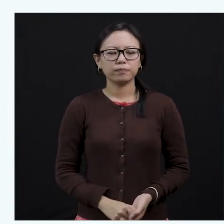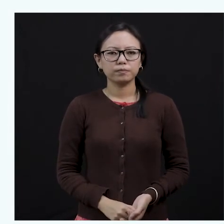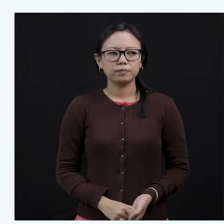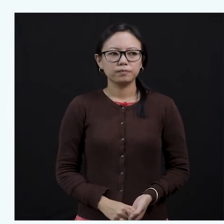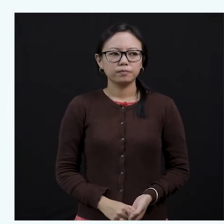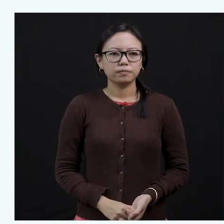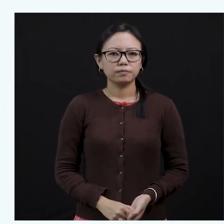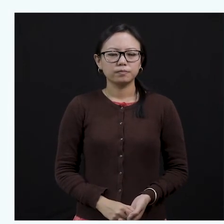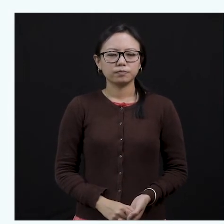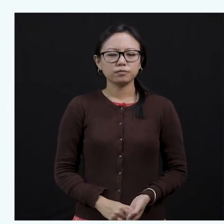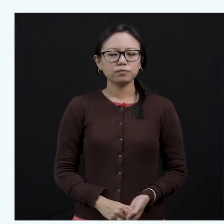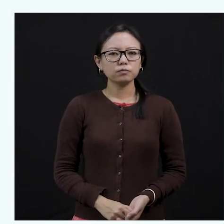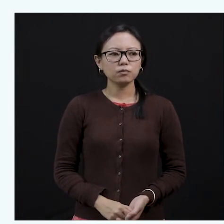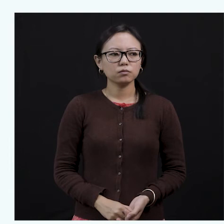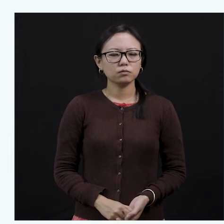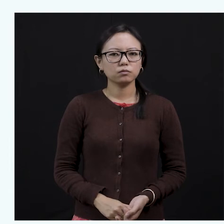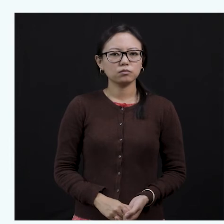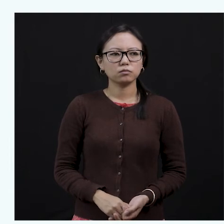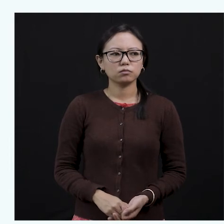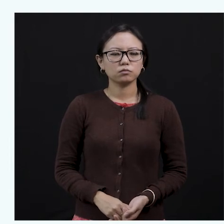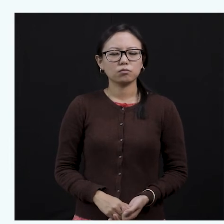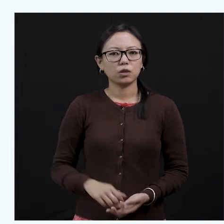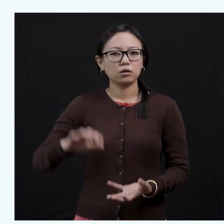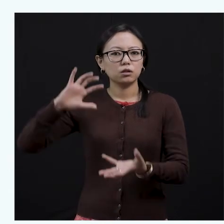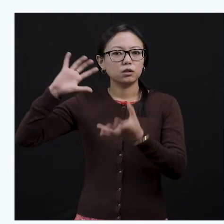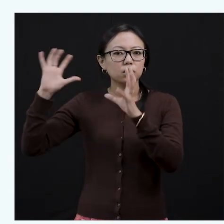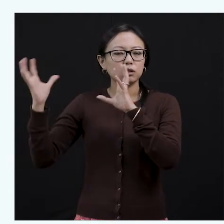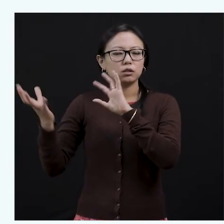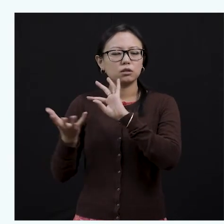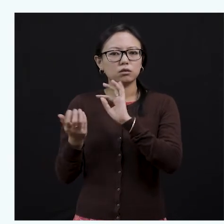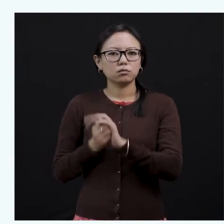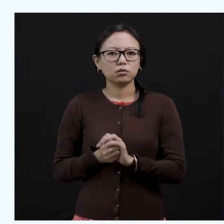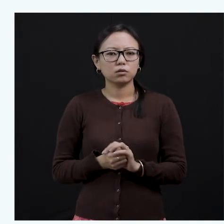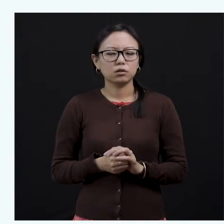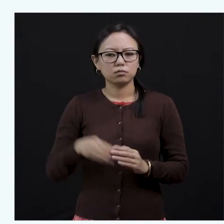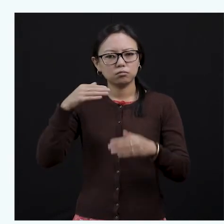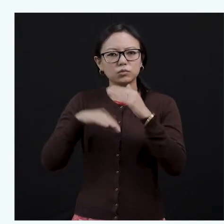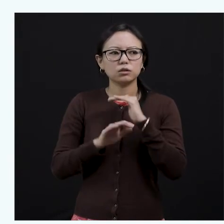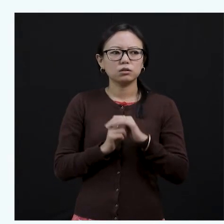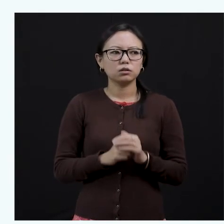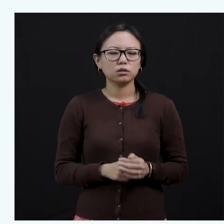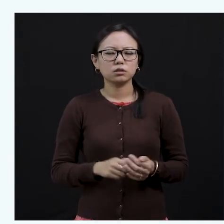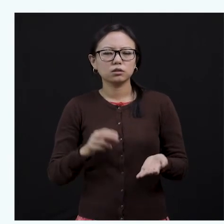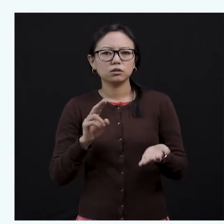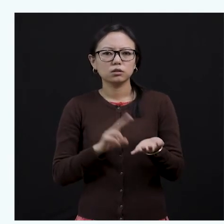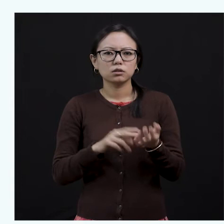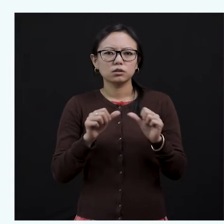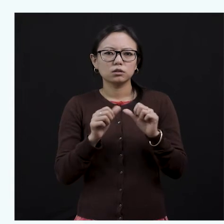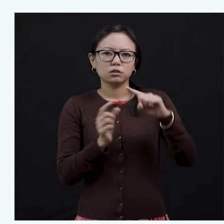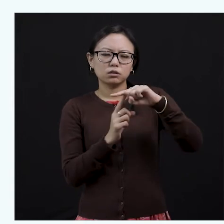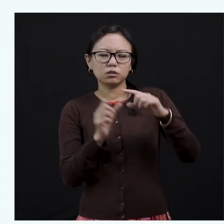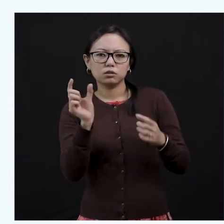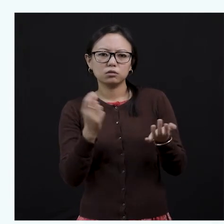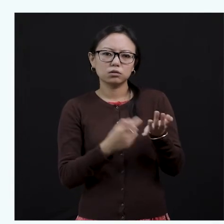Now in Earth we have natural sources of water. So these oceans, they used to pass on to